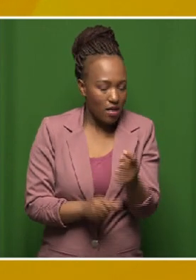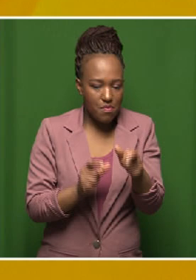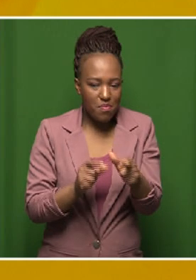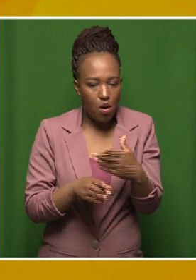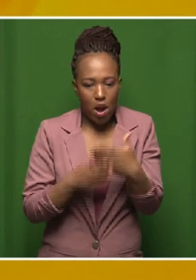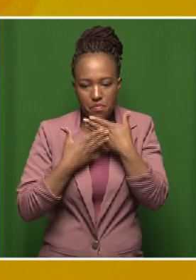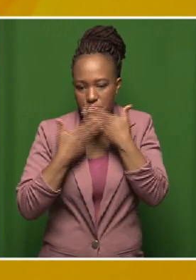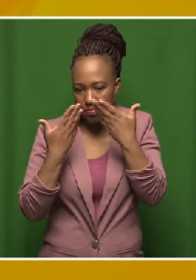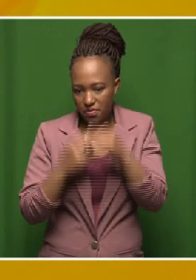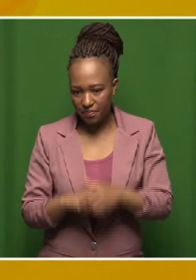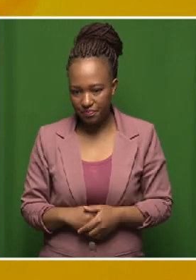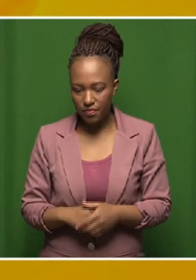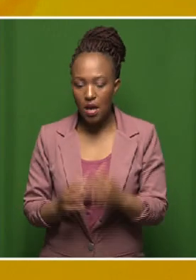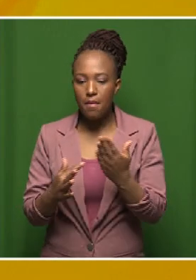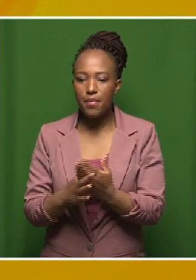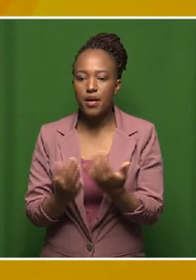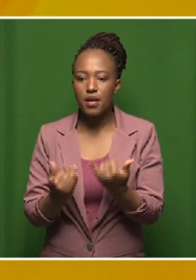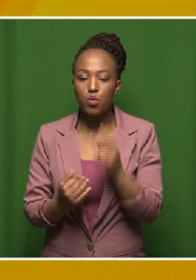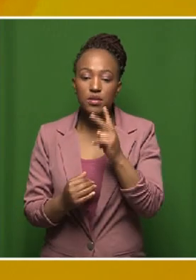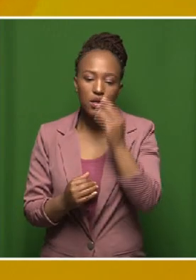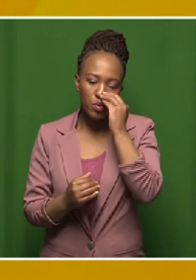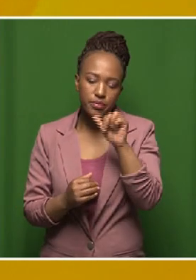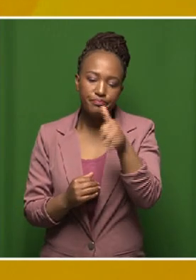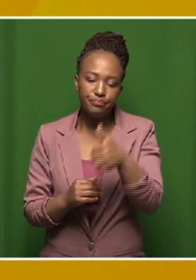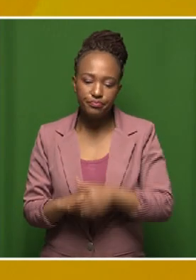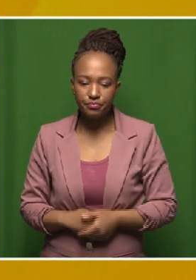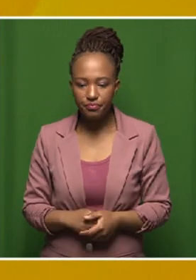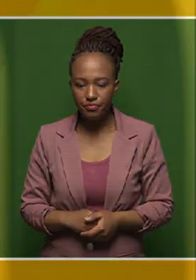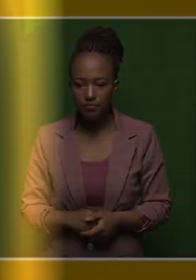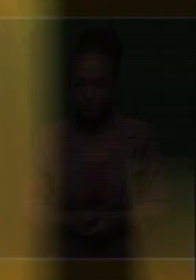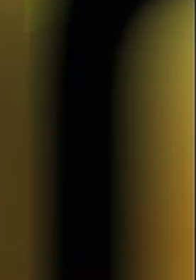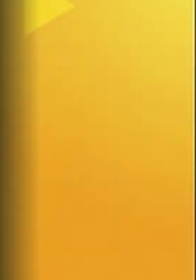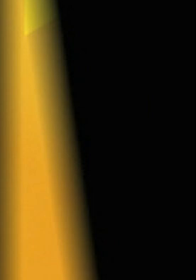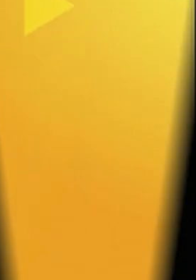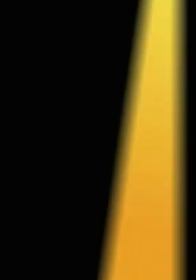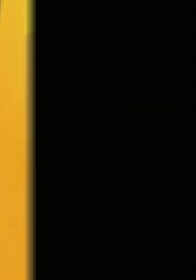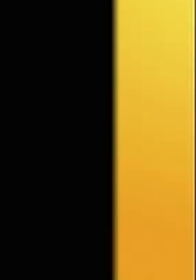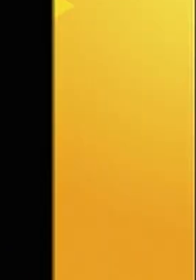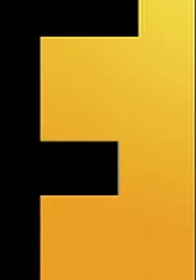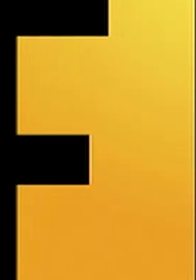have jobs. Let's take a break. We'll see you with the news after this.